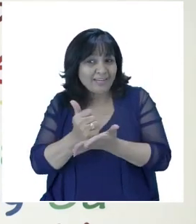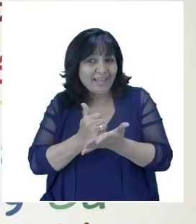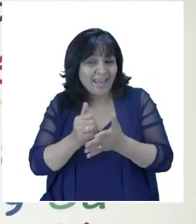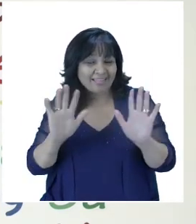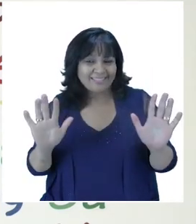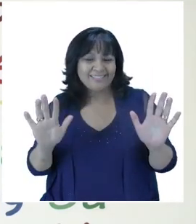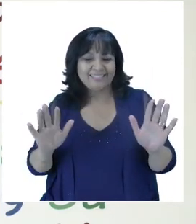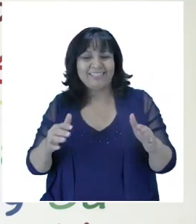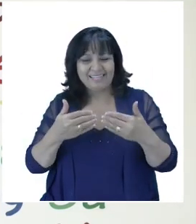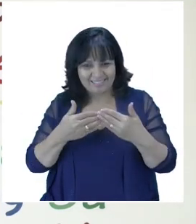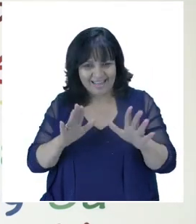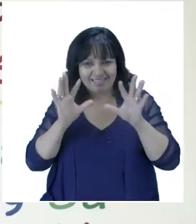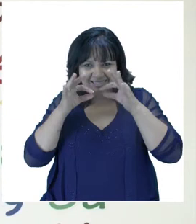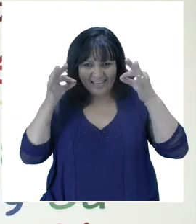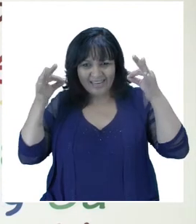Let's go.